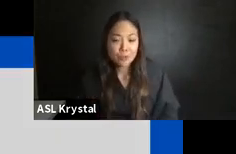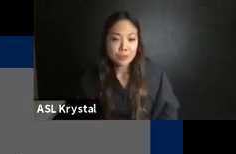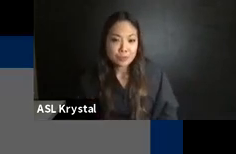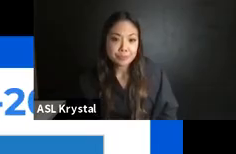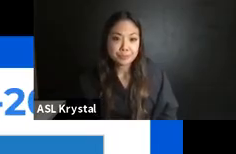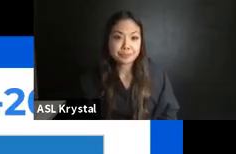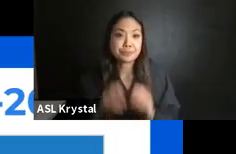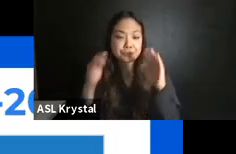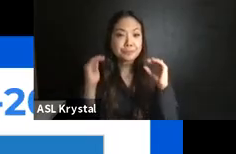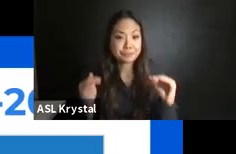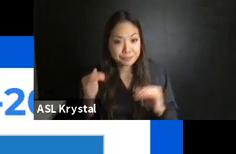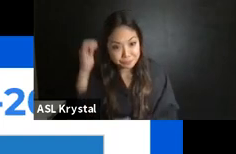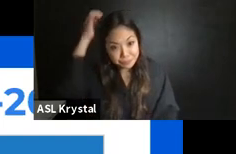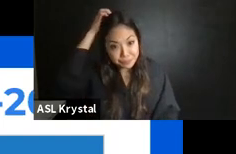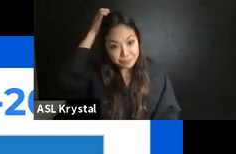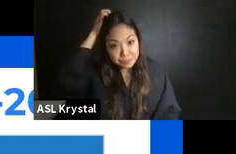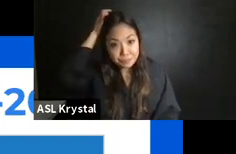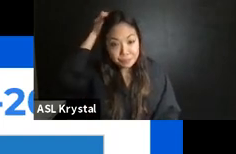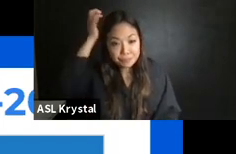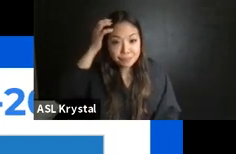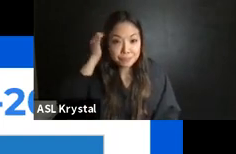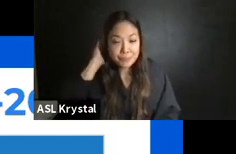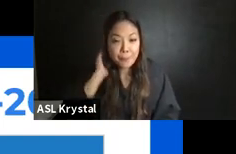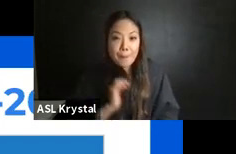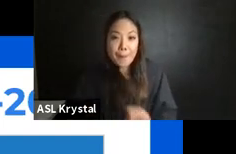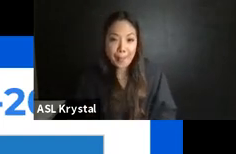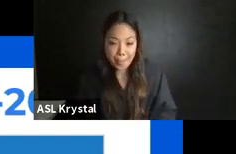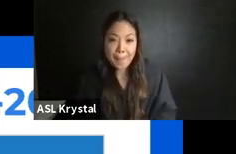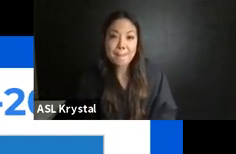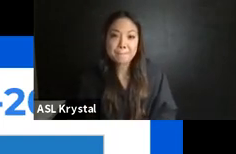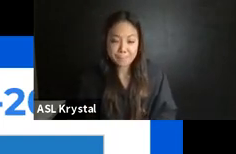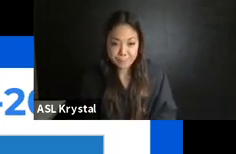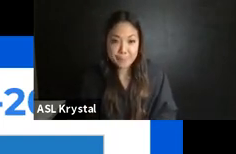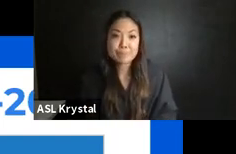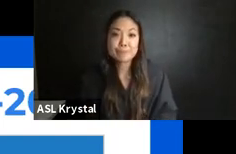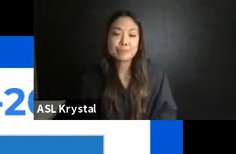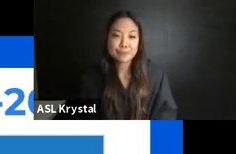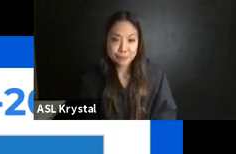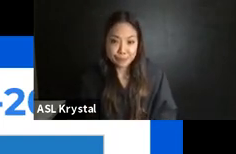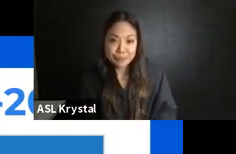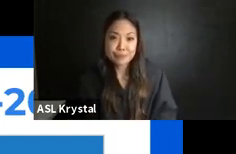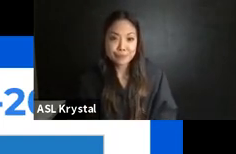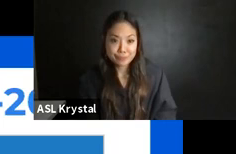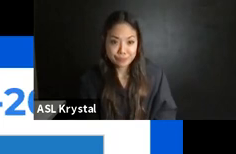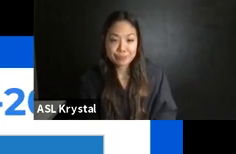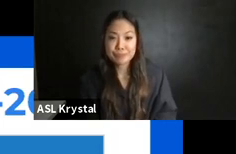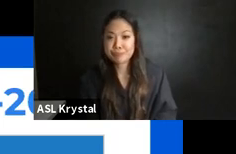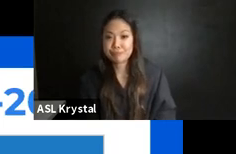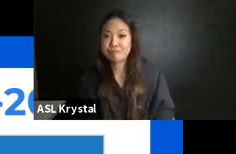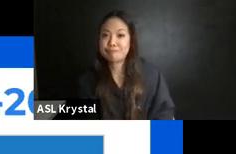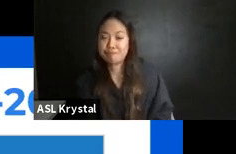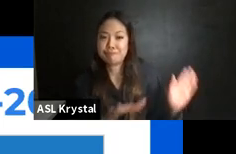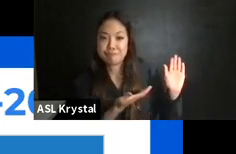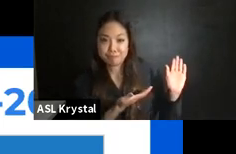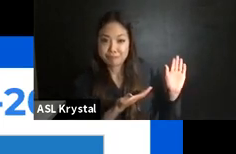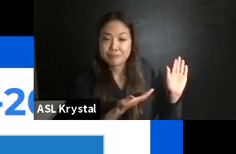next slide jody and so also we just wanted to illustrate some of the offenses